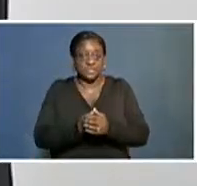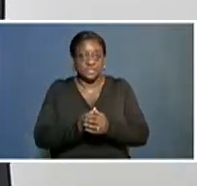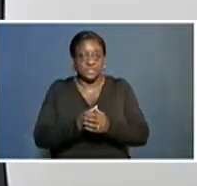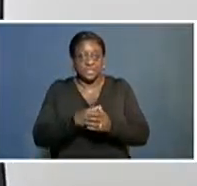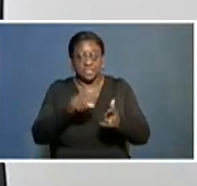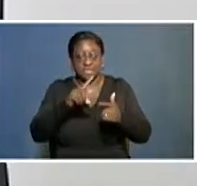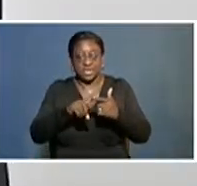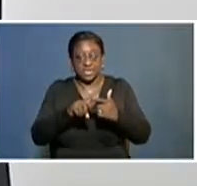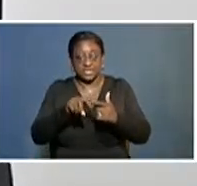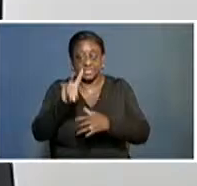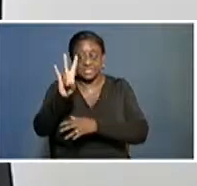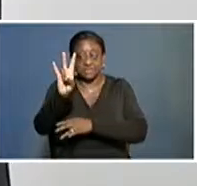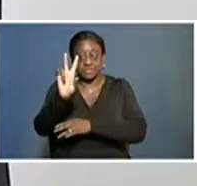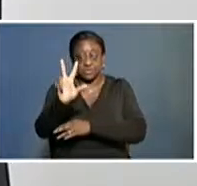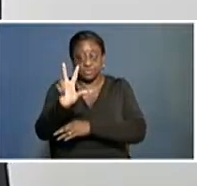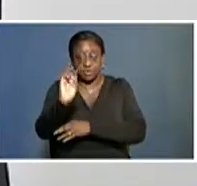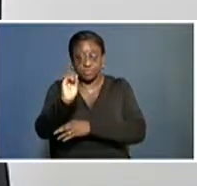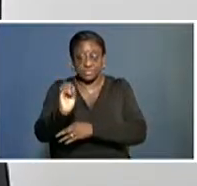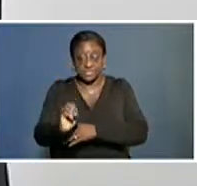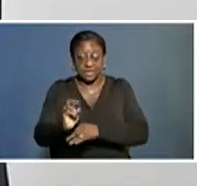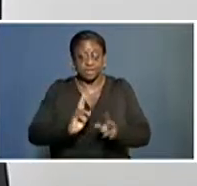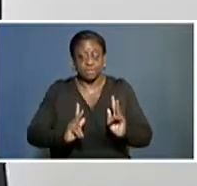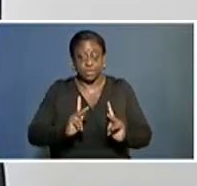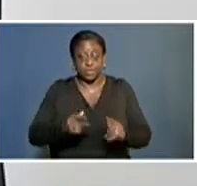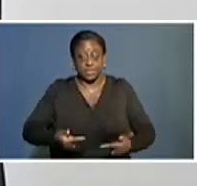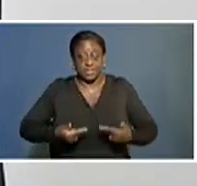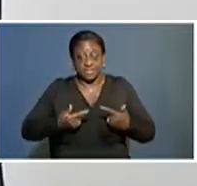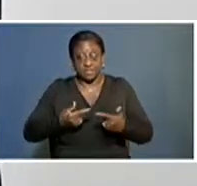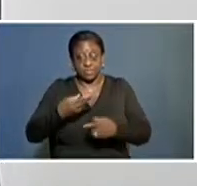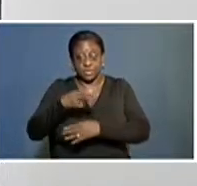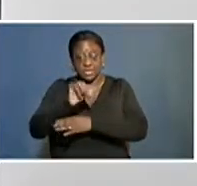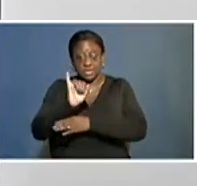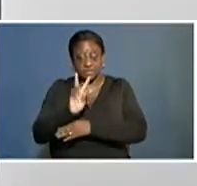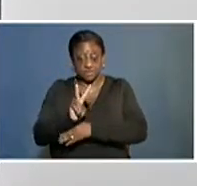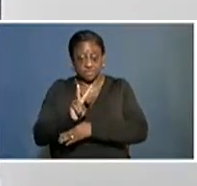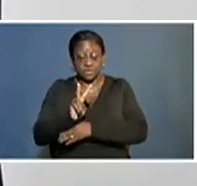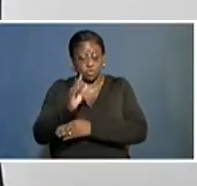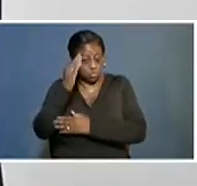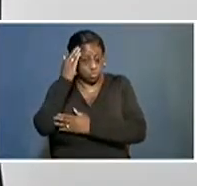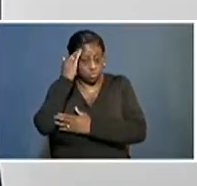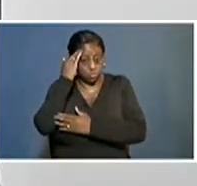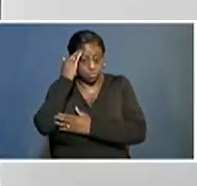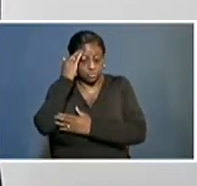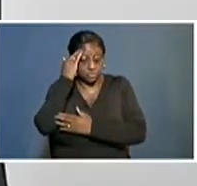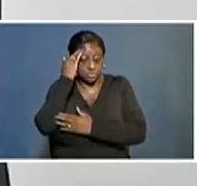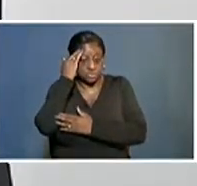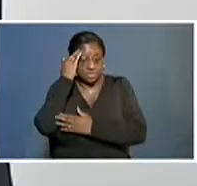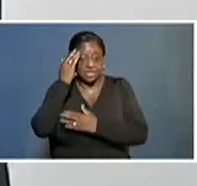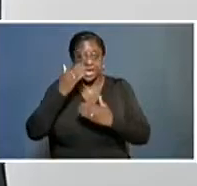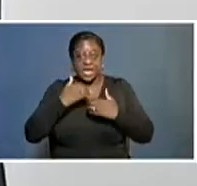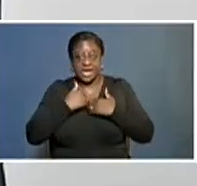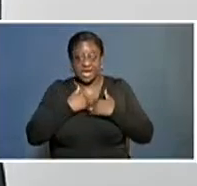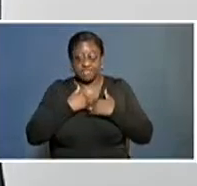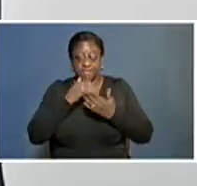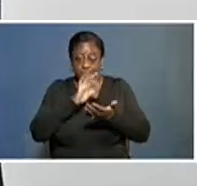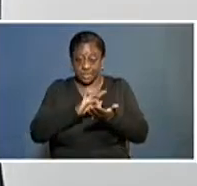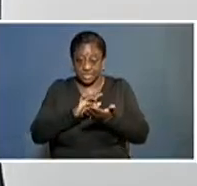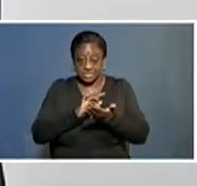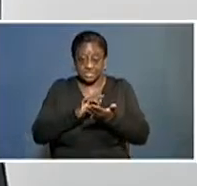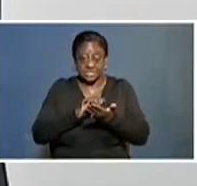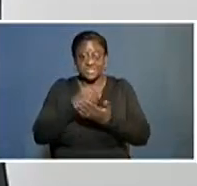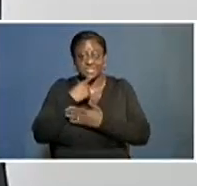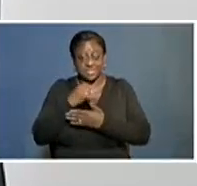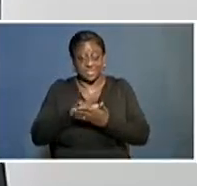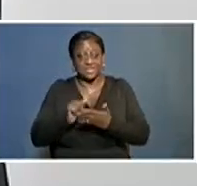that, 73% of people living with HIV who know their status were on treatment, and that was a very high